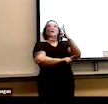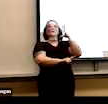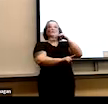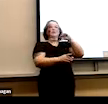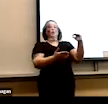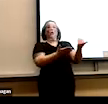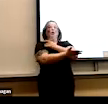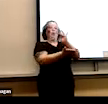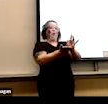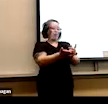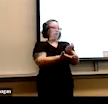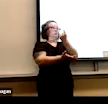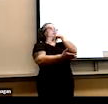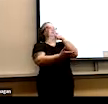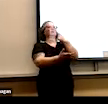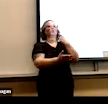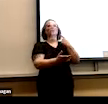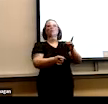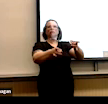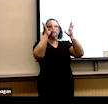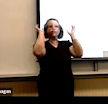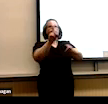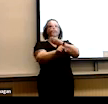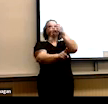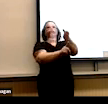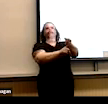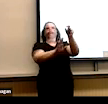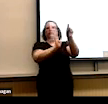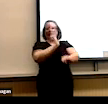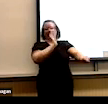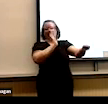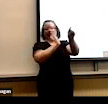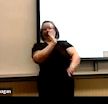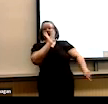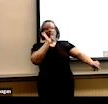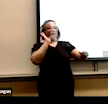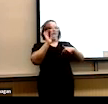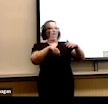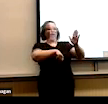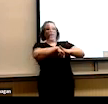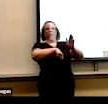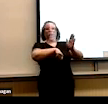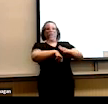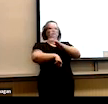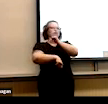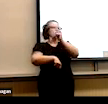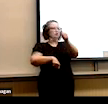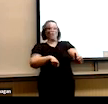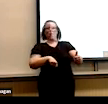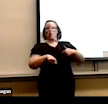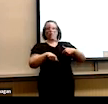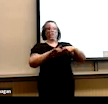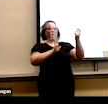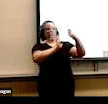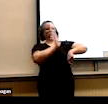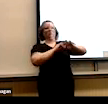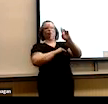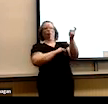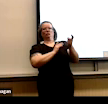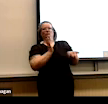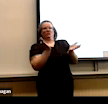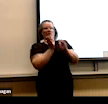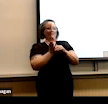that kind of stuff. And there's very importantly, stuff that's on there that is not purely medical. It's about making connections